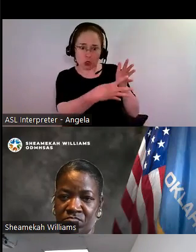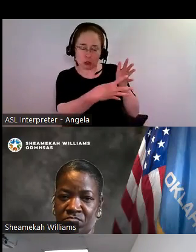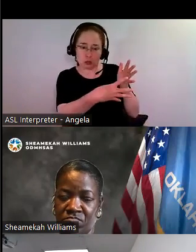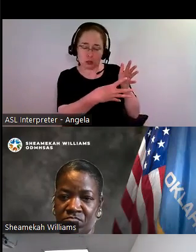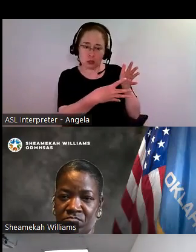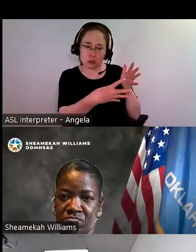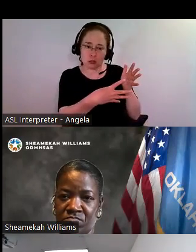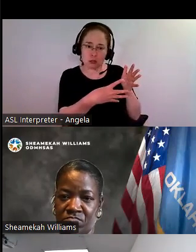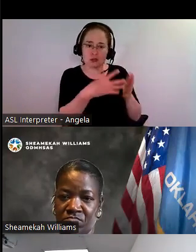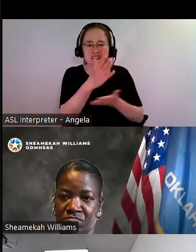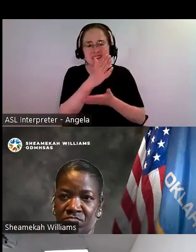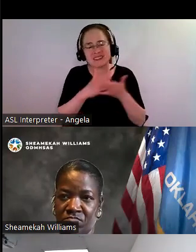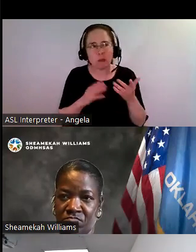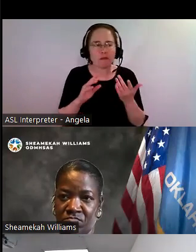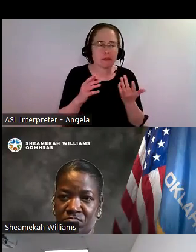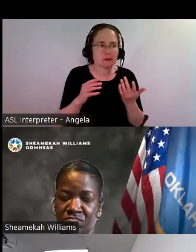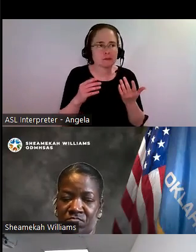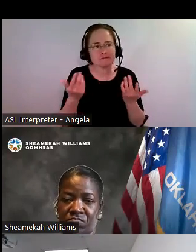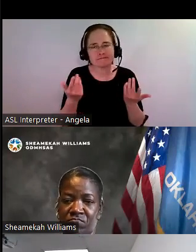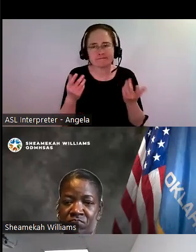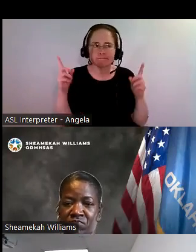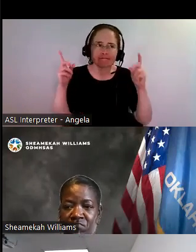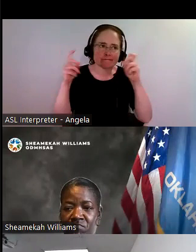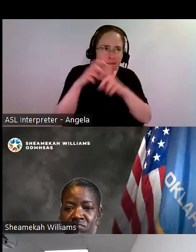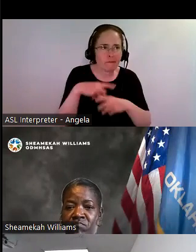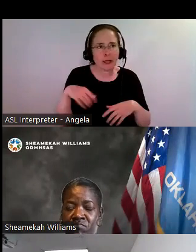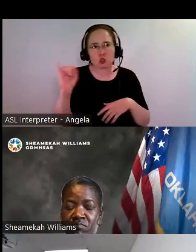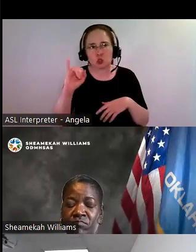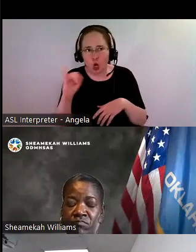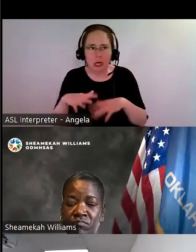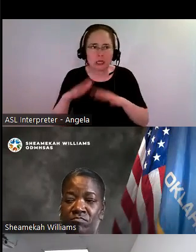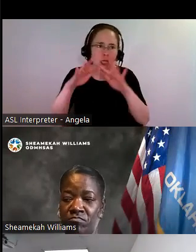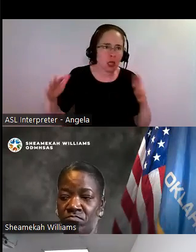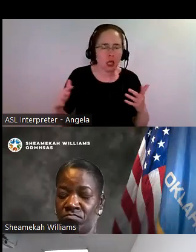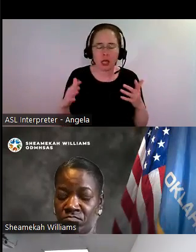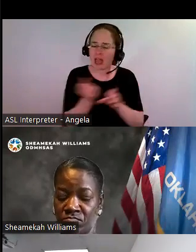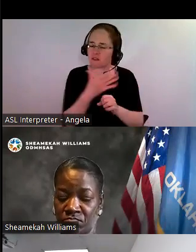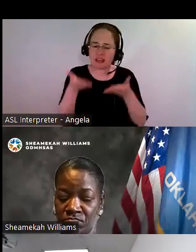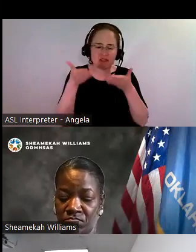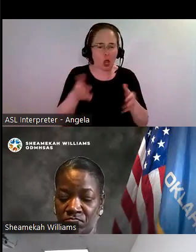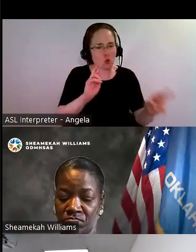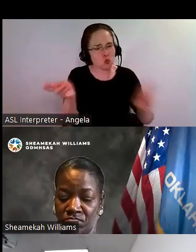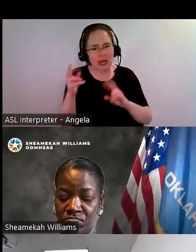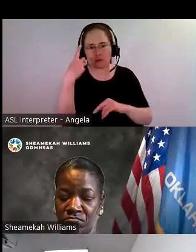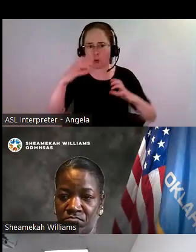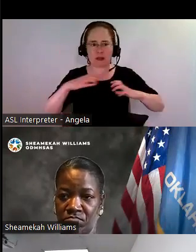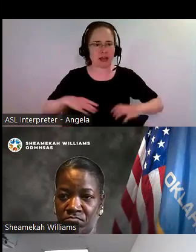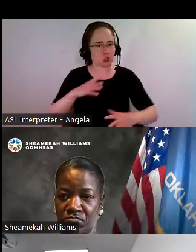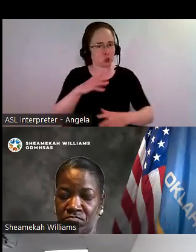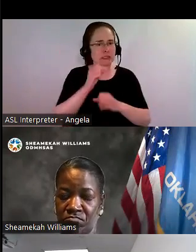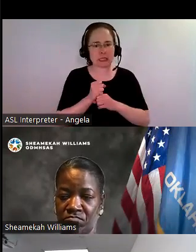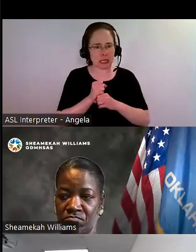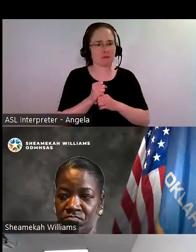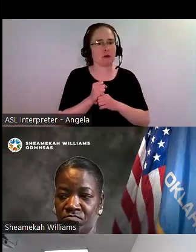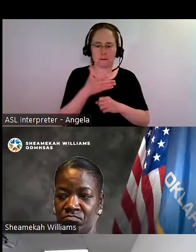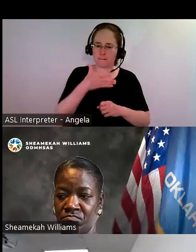the bureaucratic type things that are taking place in that treatment are there and present for the client to receive or the family to